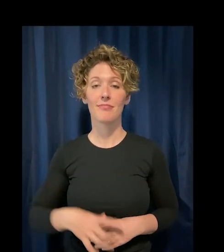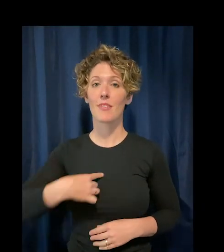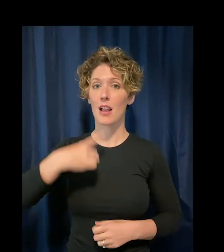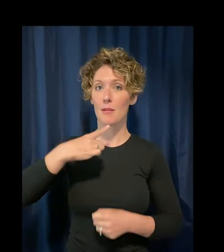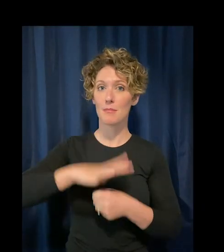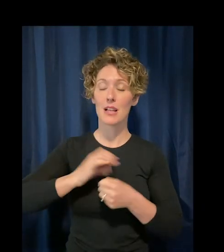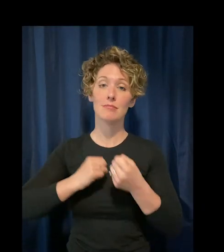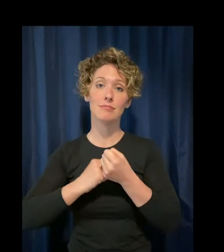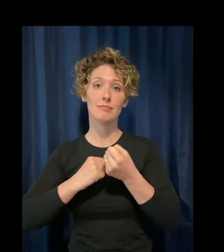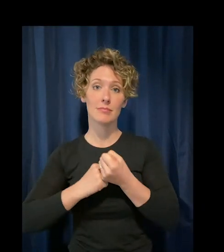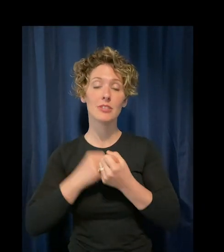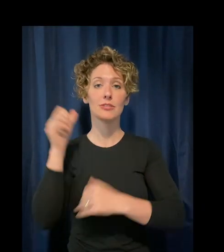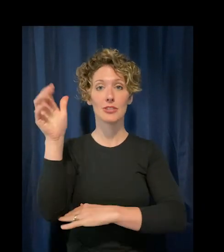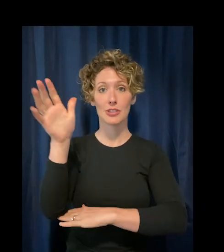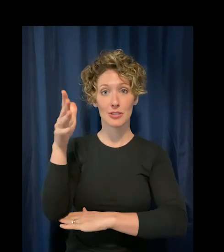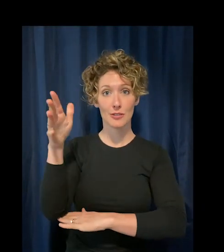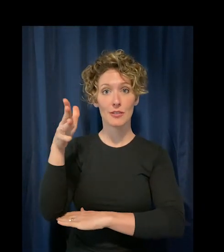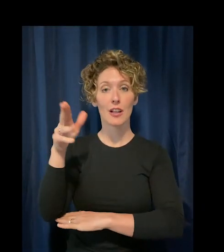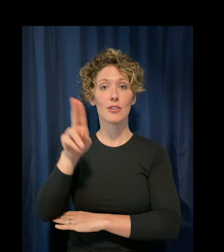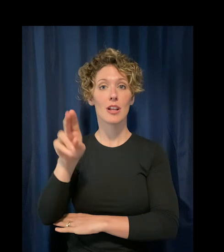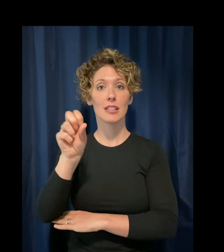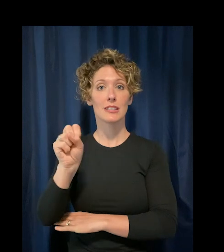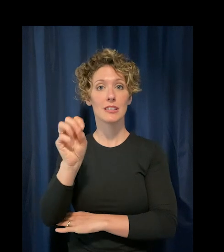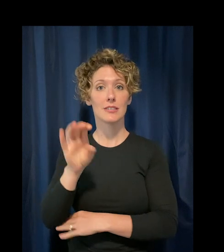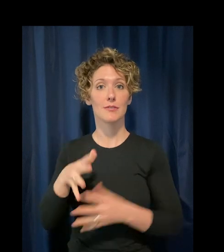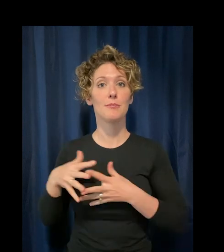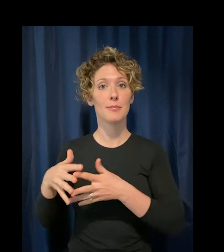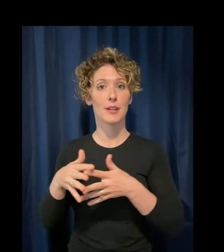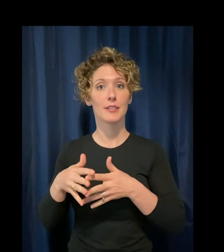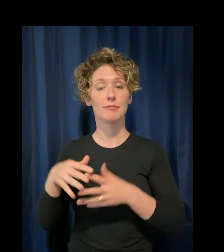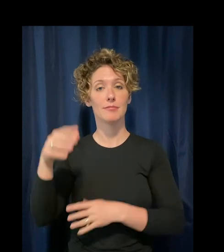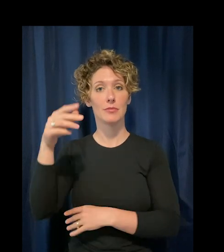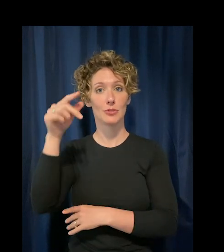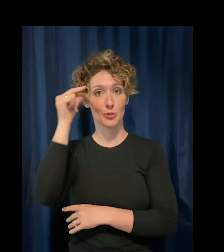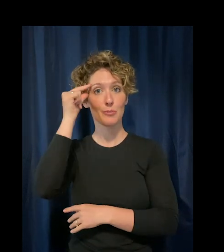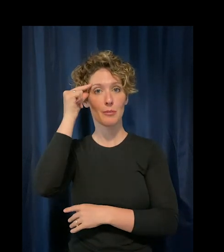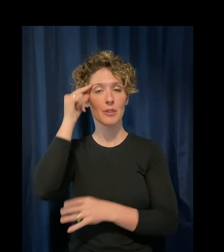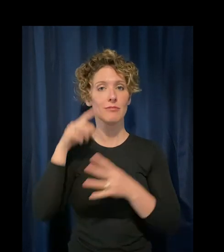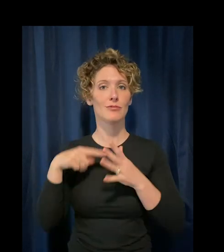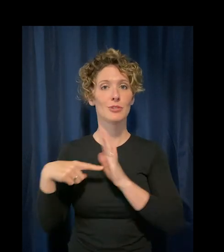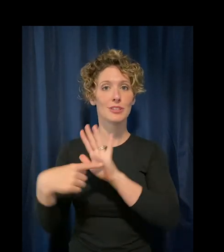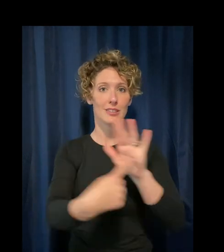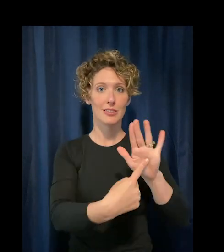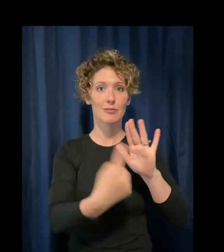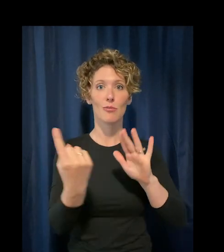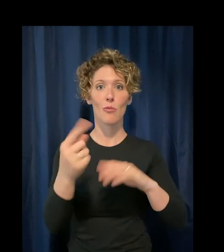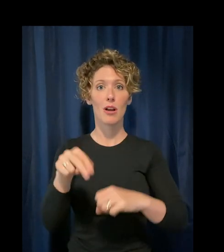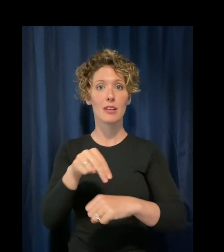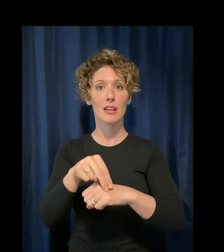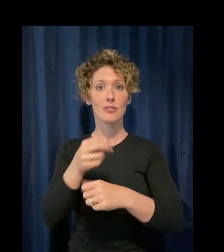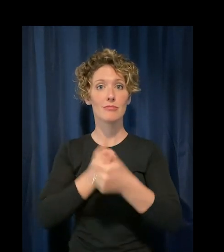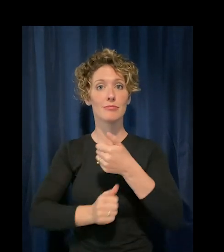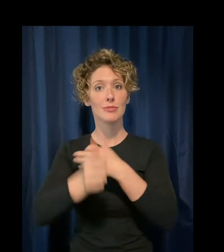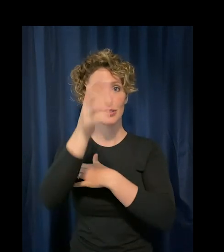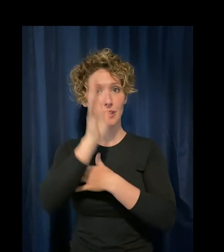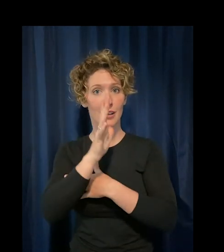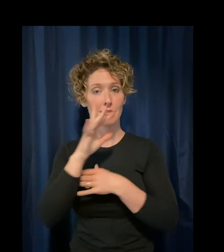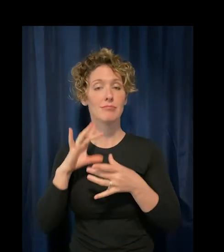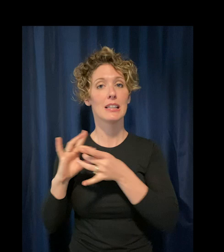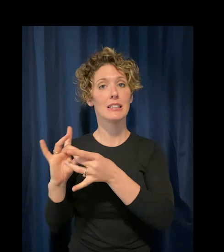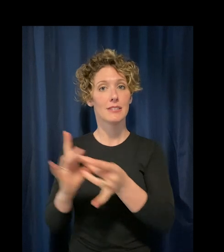I pledge allegiance to the flag of the United States of America, and to the republic for which it stands, one nation under